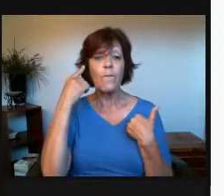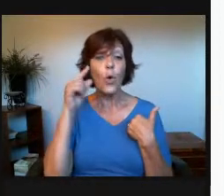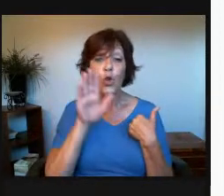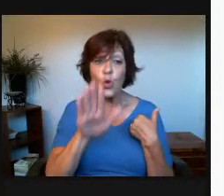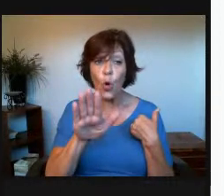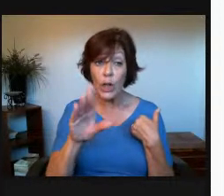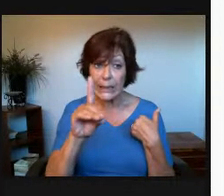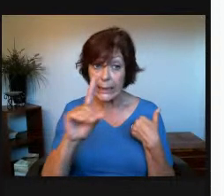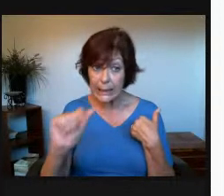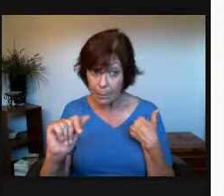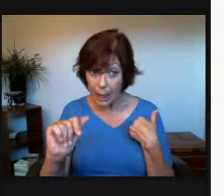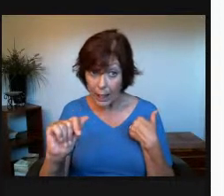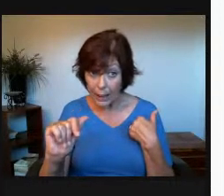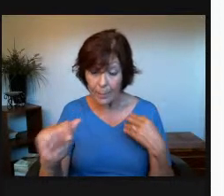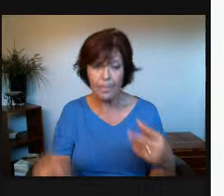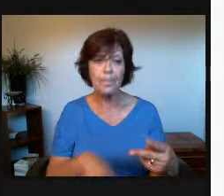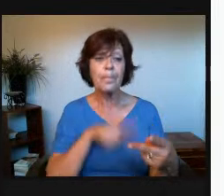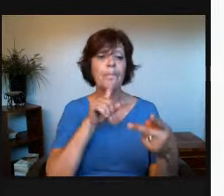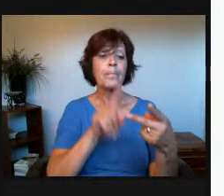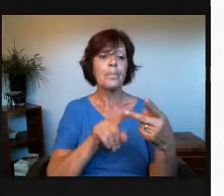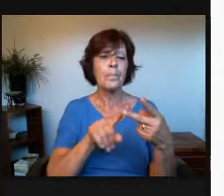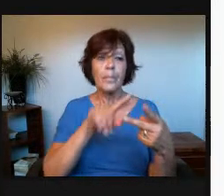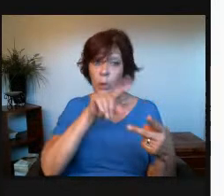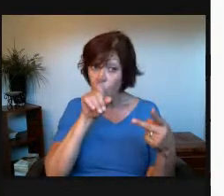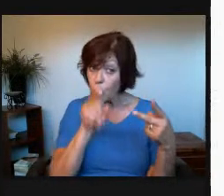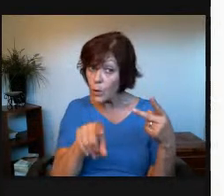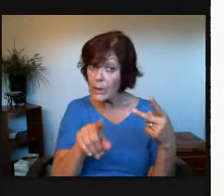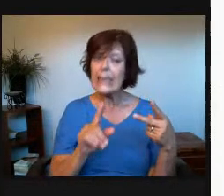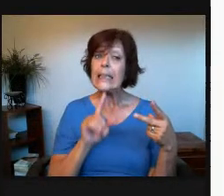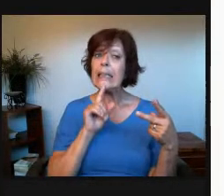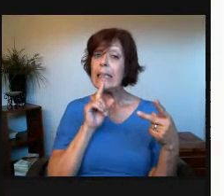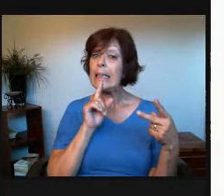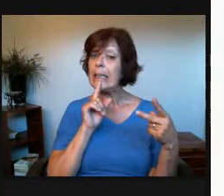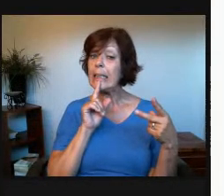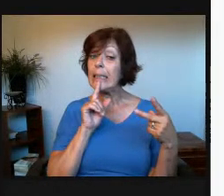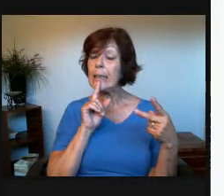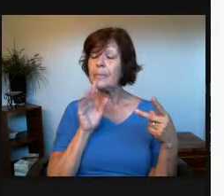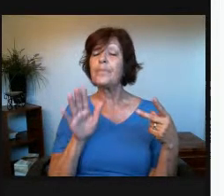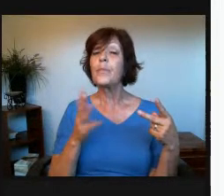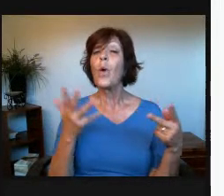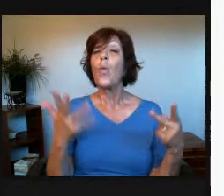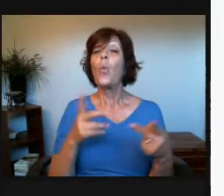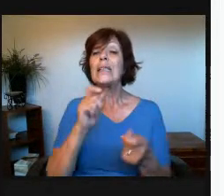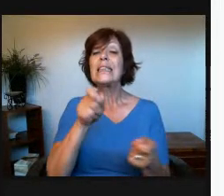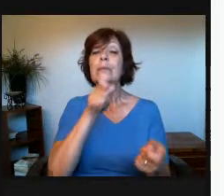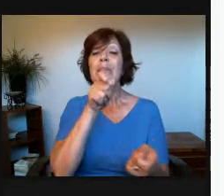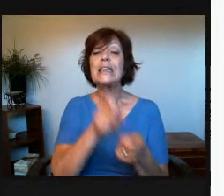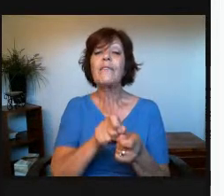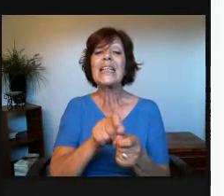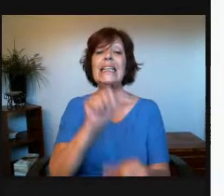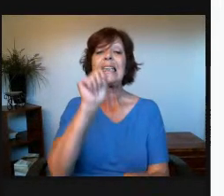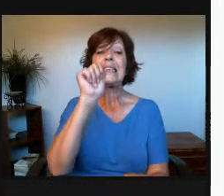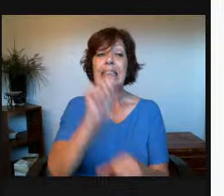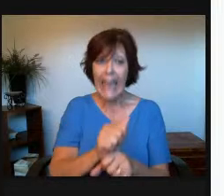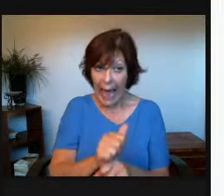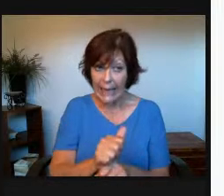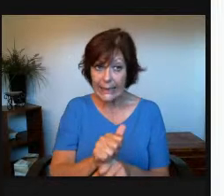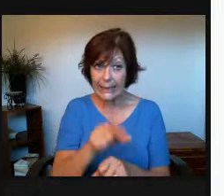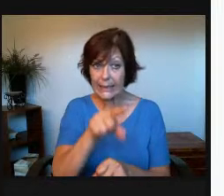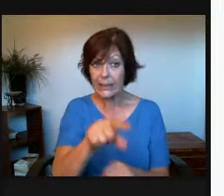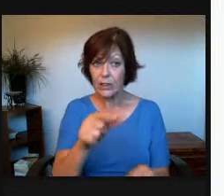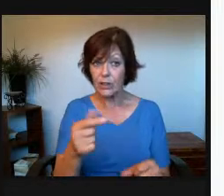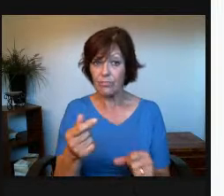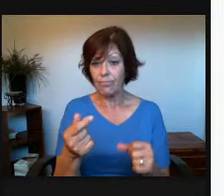disability? And the second question is what specific task does this